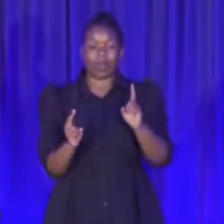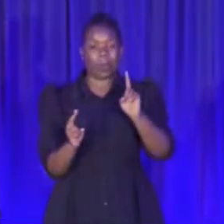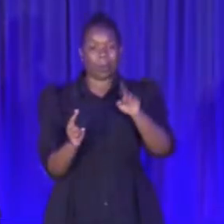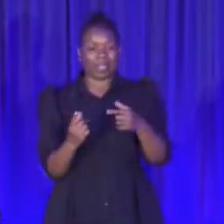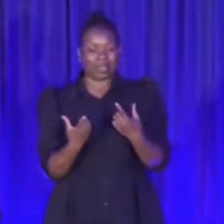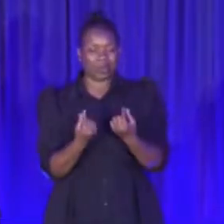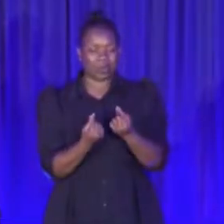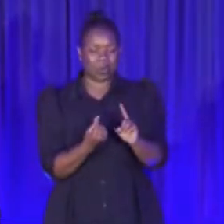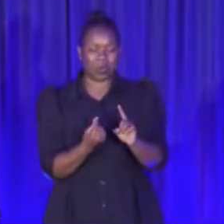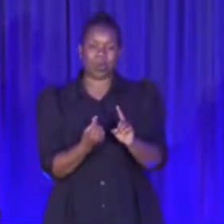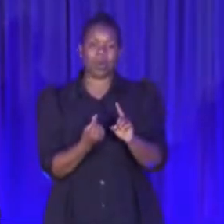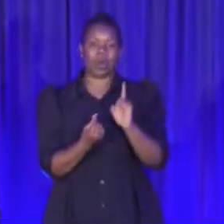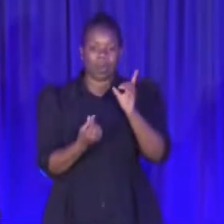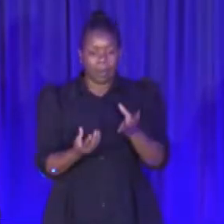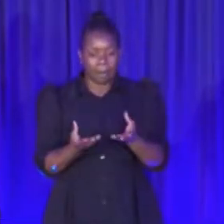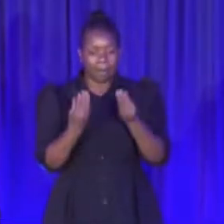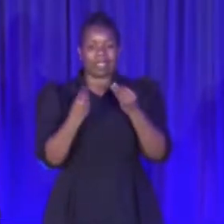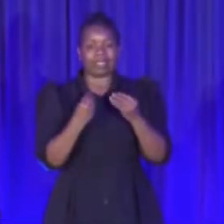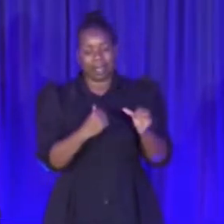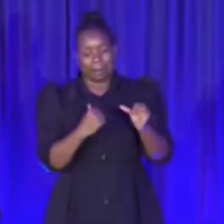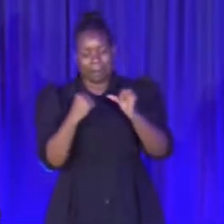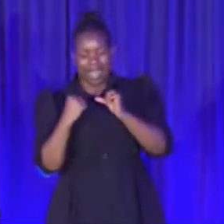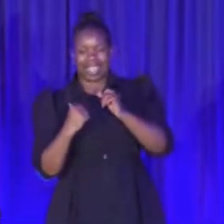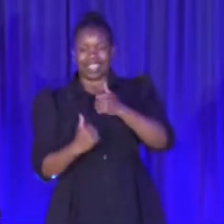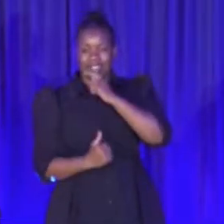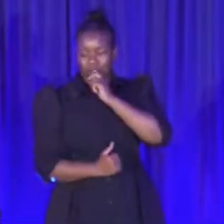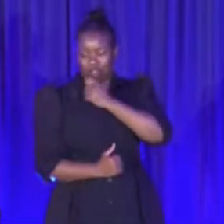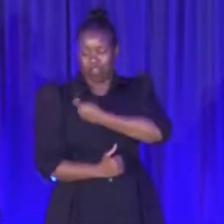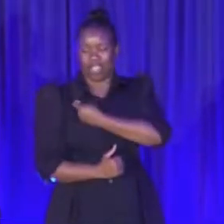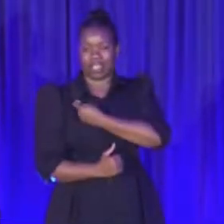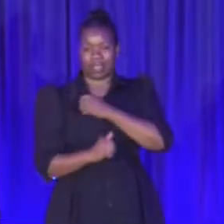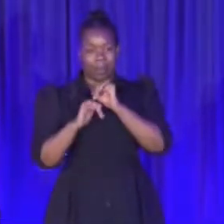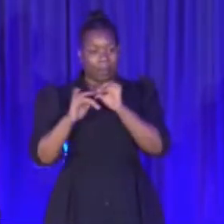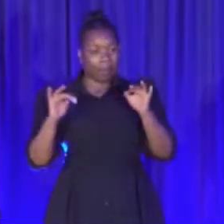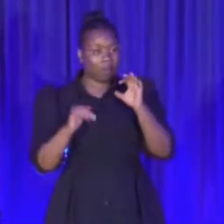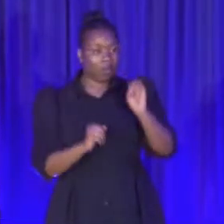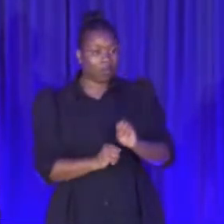must earn the trust that South Africans